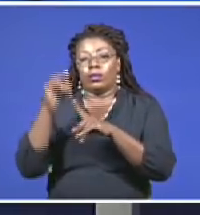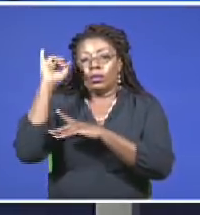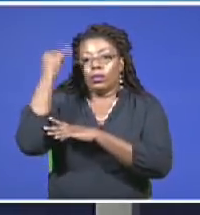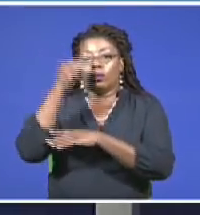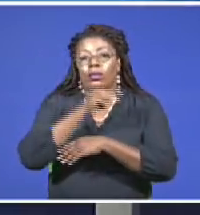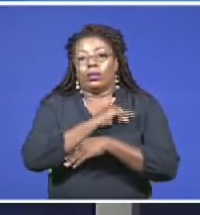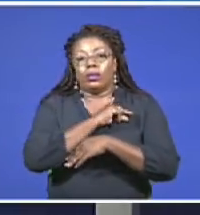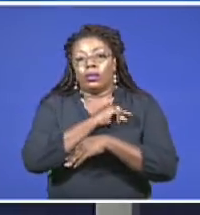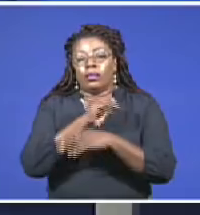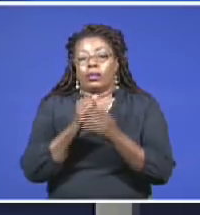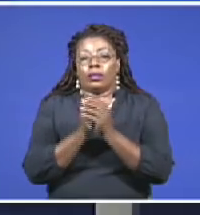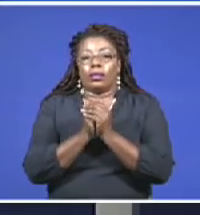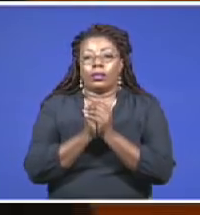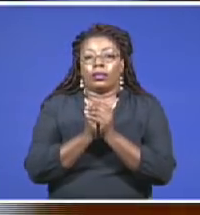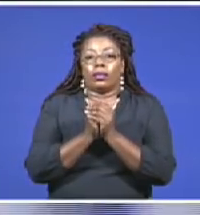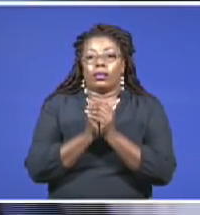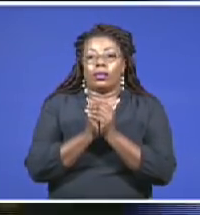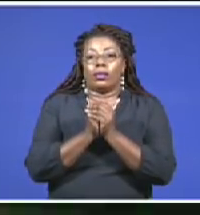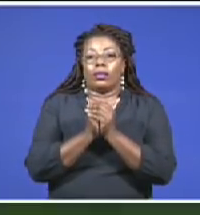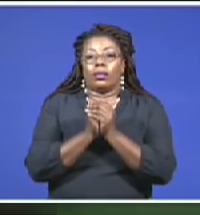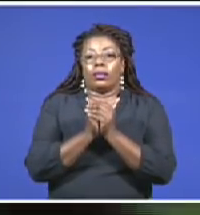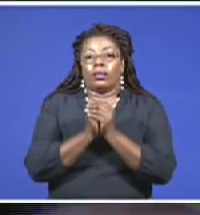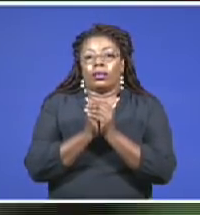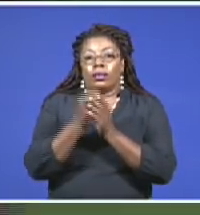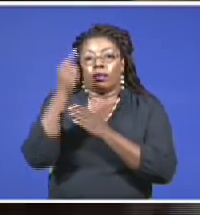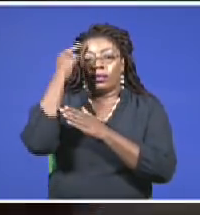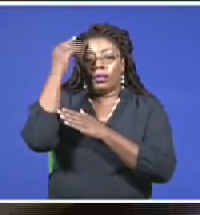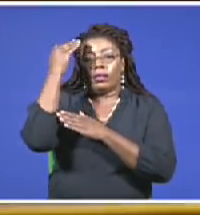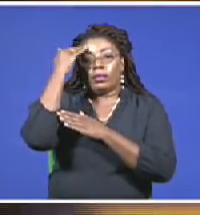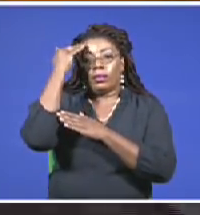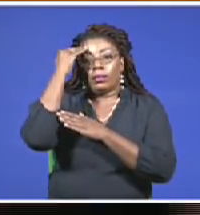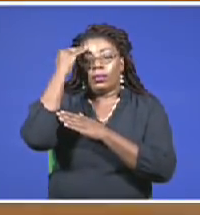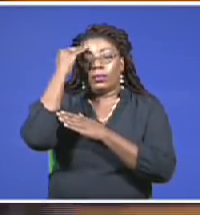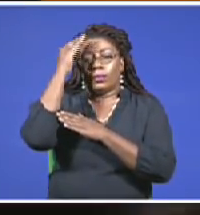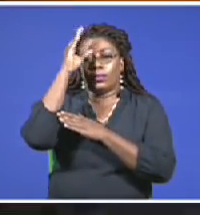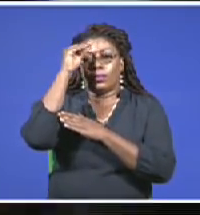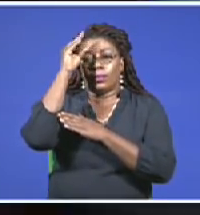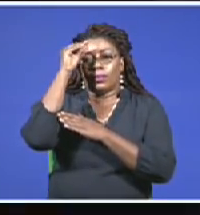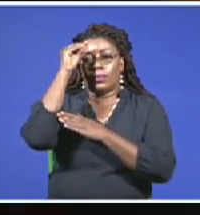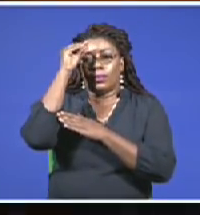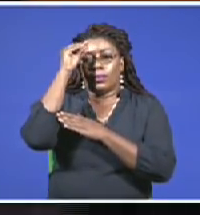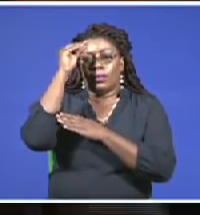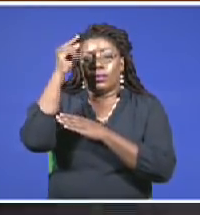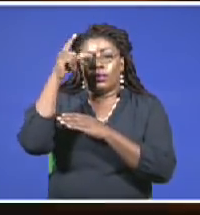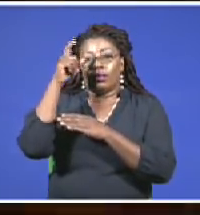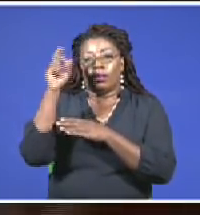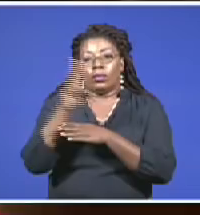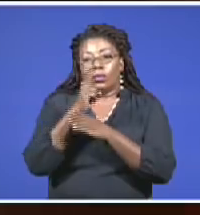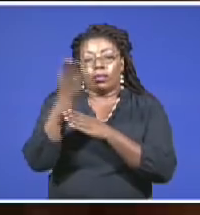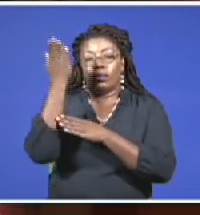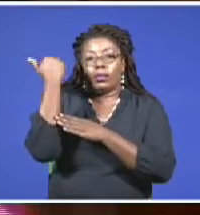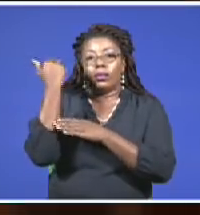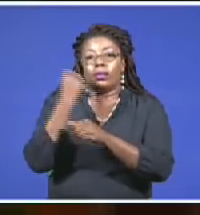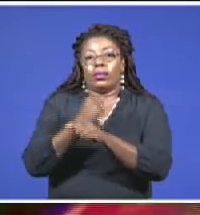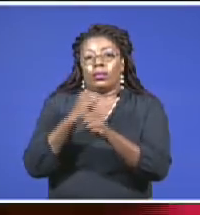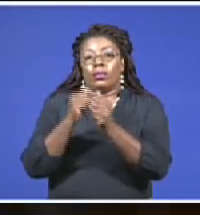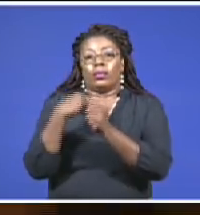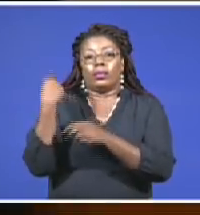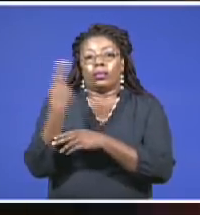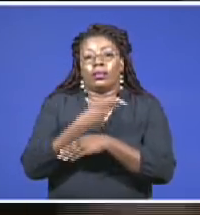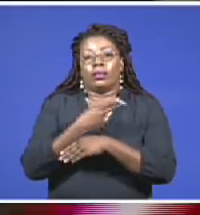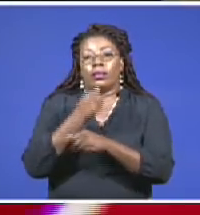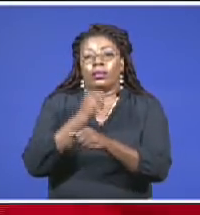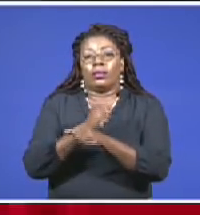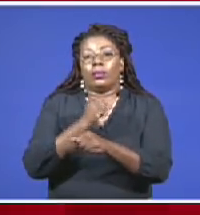Gibson. Benson, I think I know that guy. I believe you know him too. He used to work with us. Well, one of his jobs now is